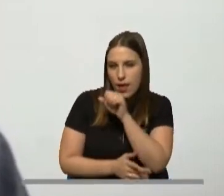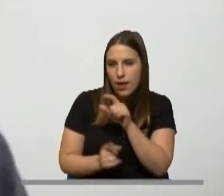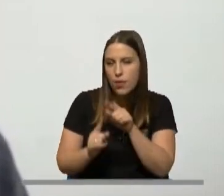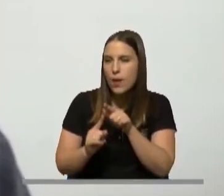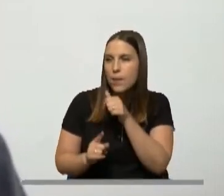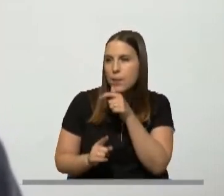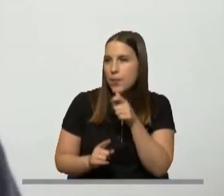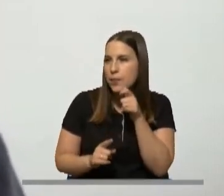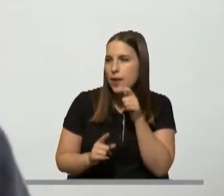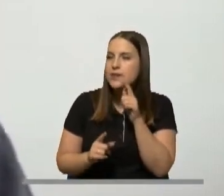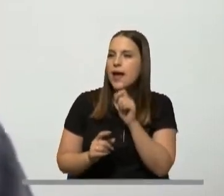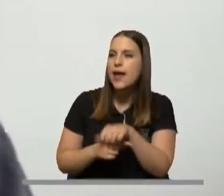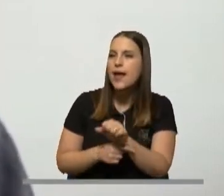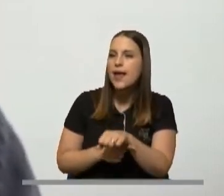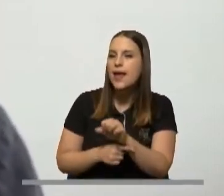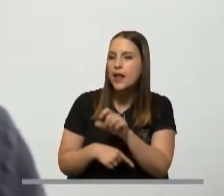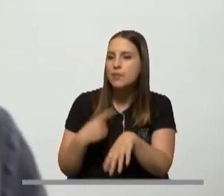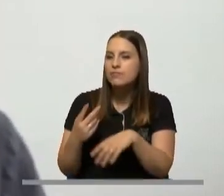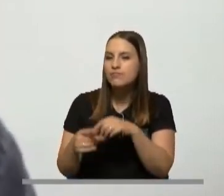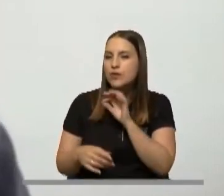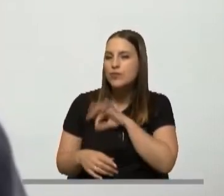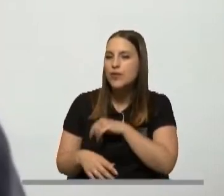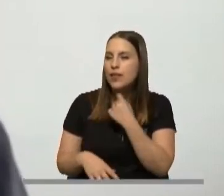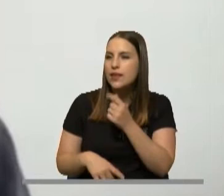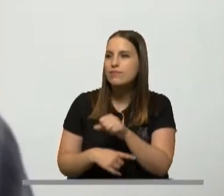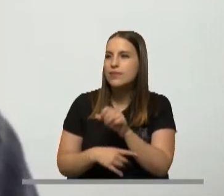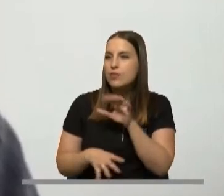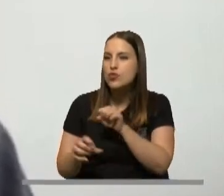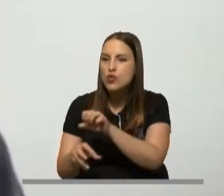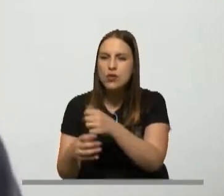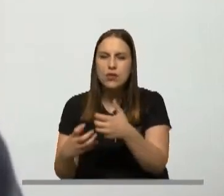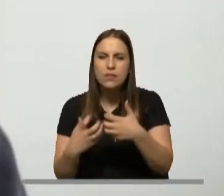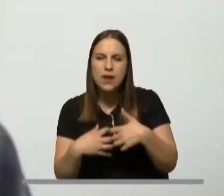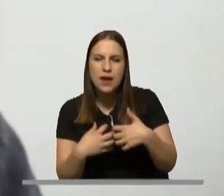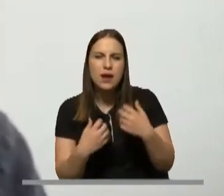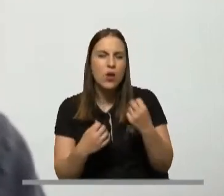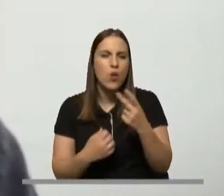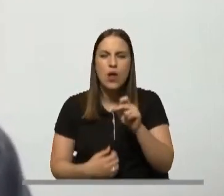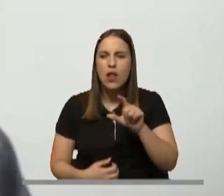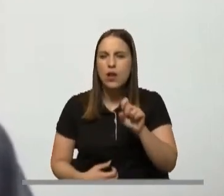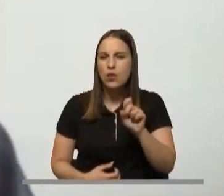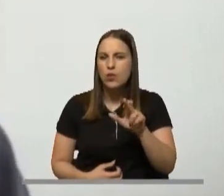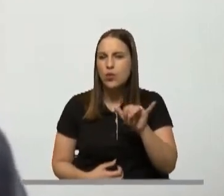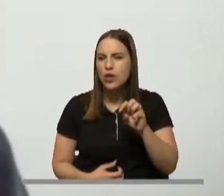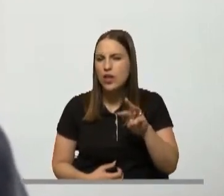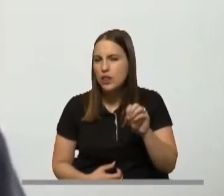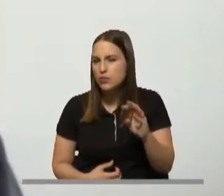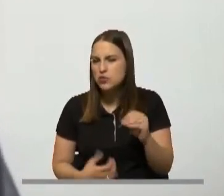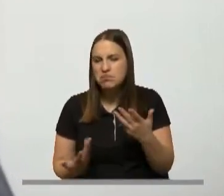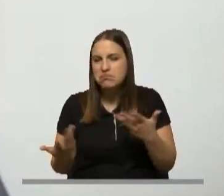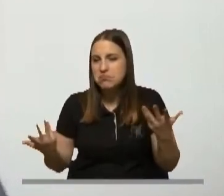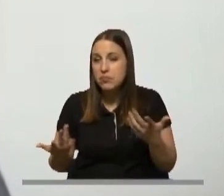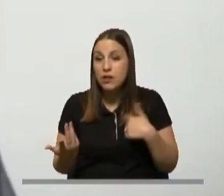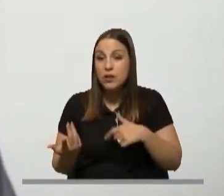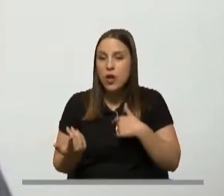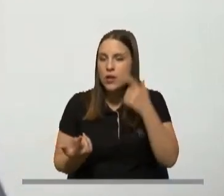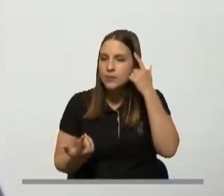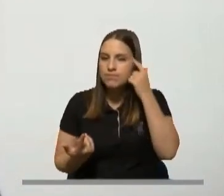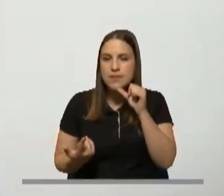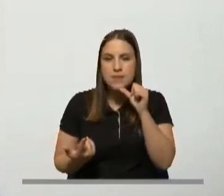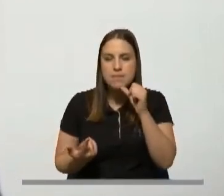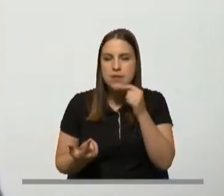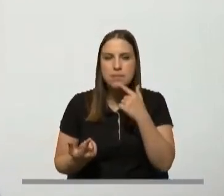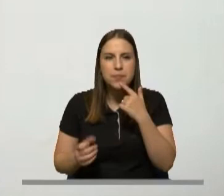of accuracy formulated by experts, machines, or algorithms, but will not have understood